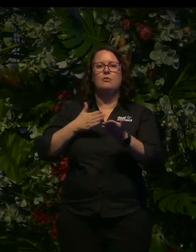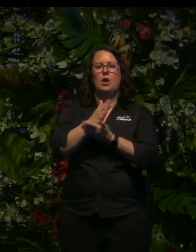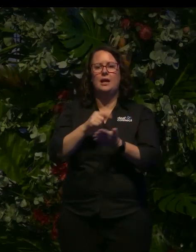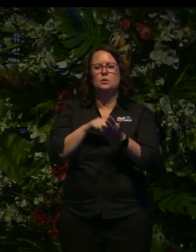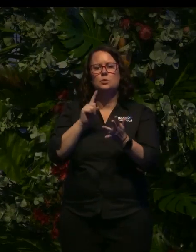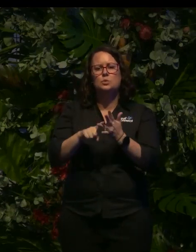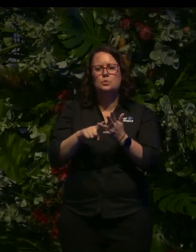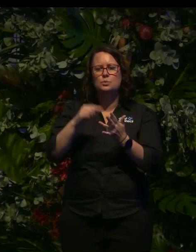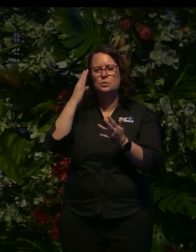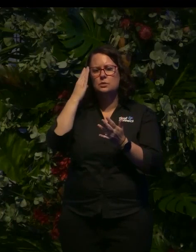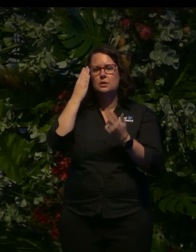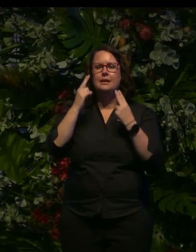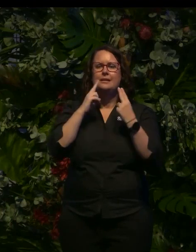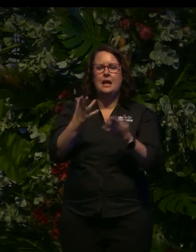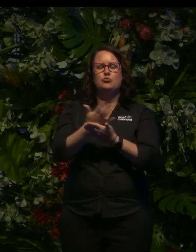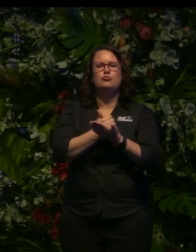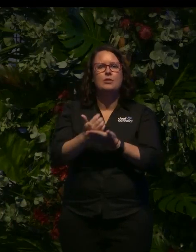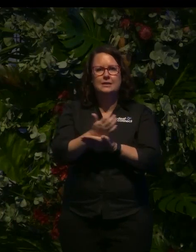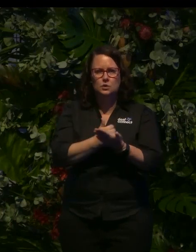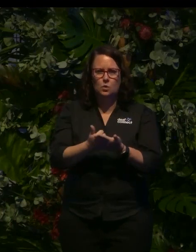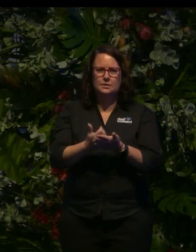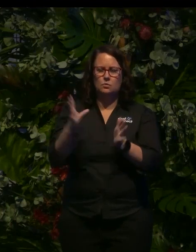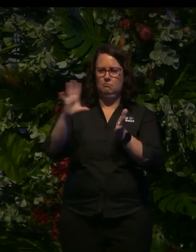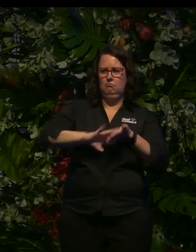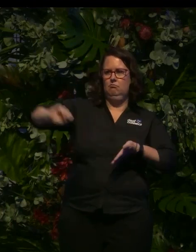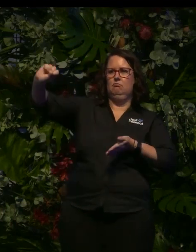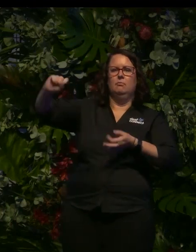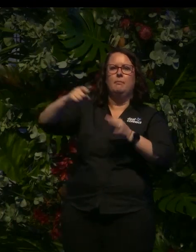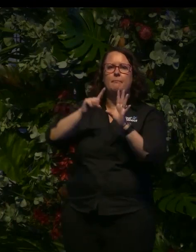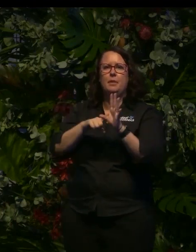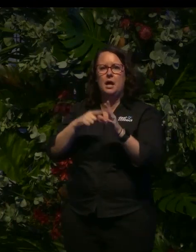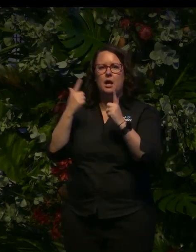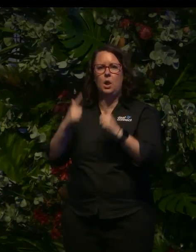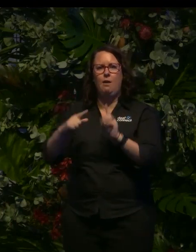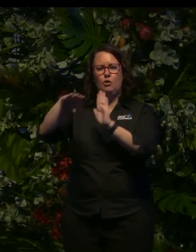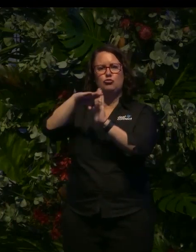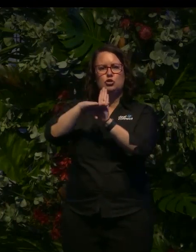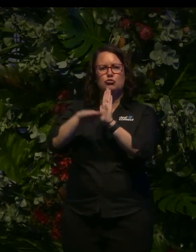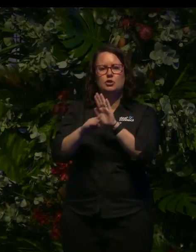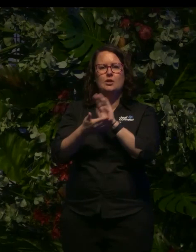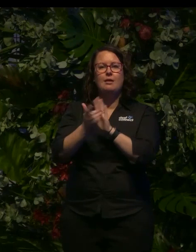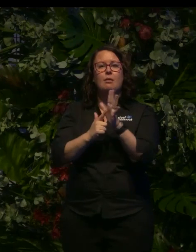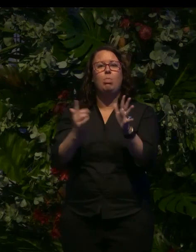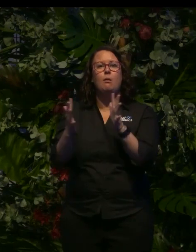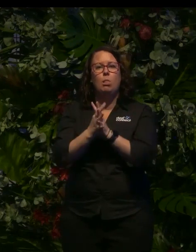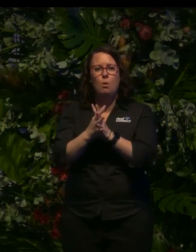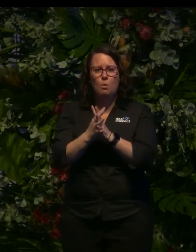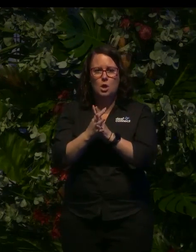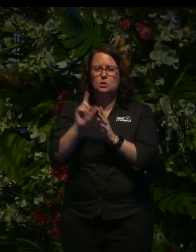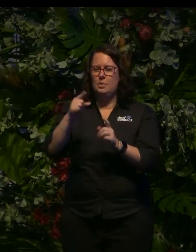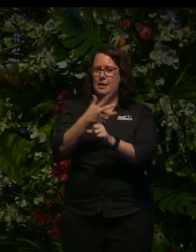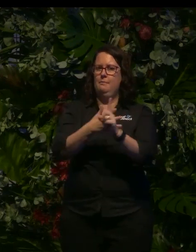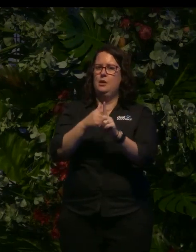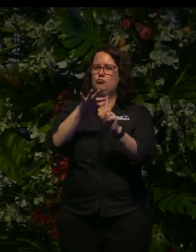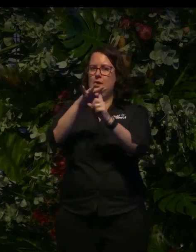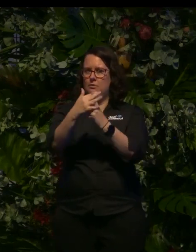resources that belonging to us are taken away by a lot of restriction and law. That is the background.